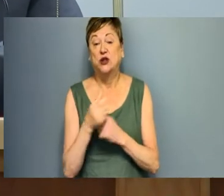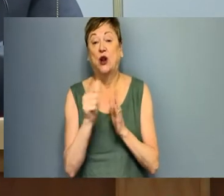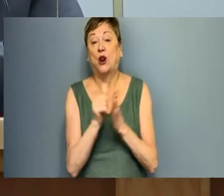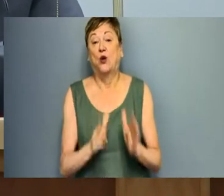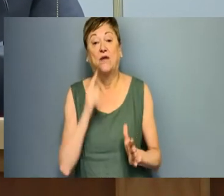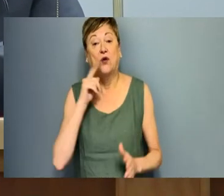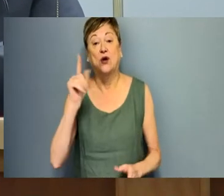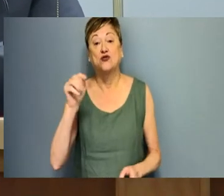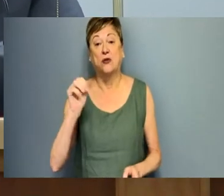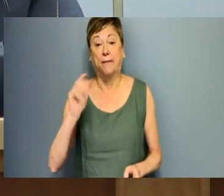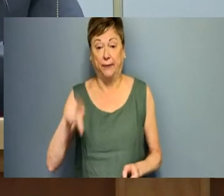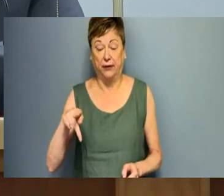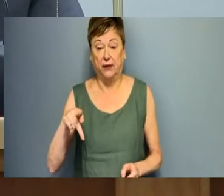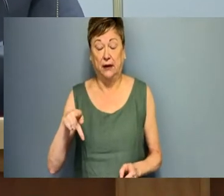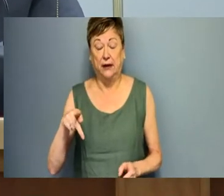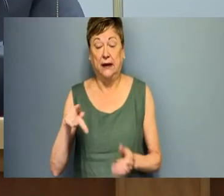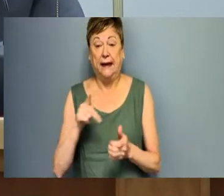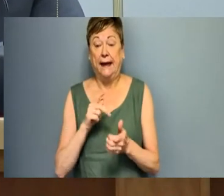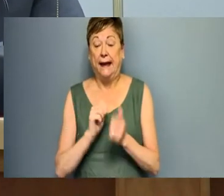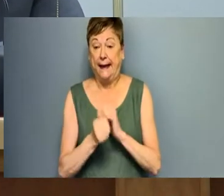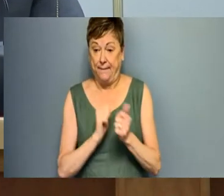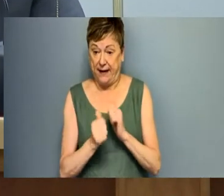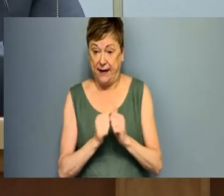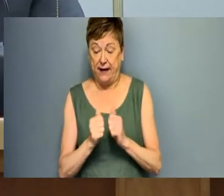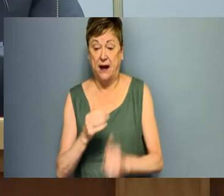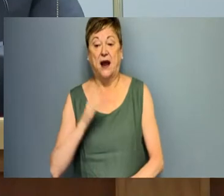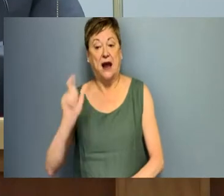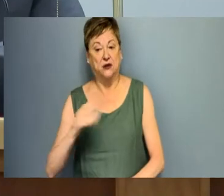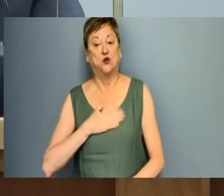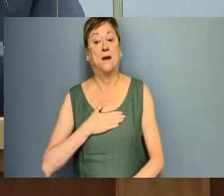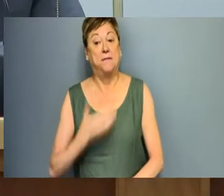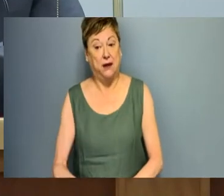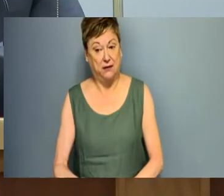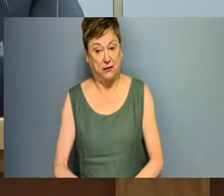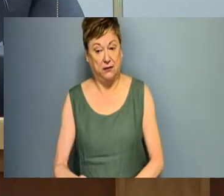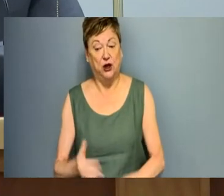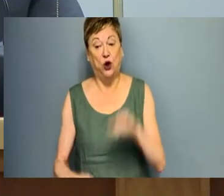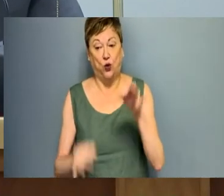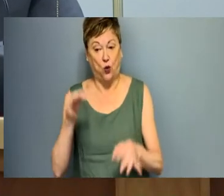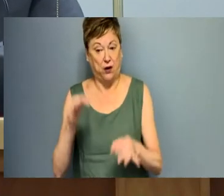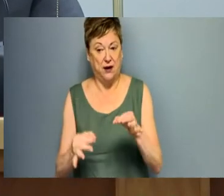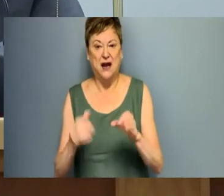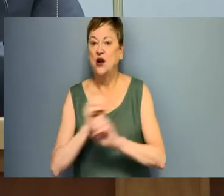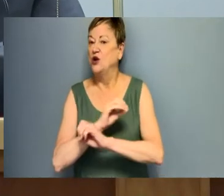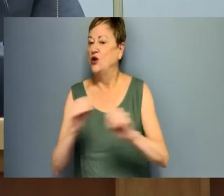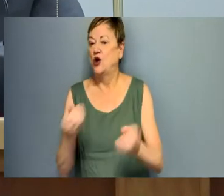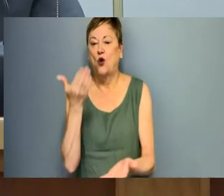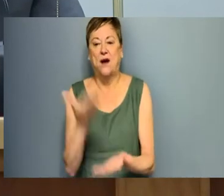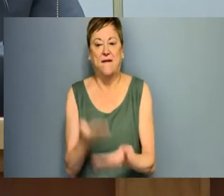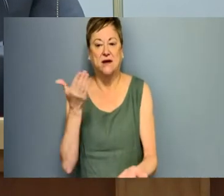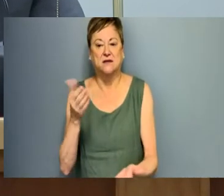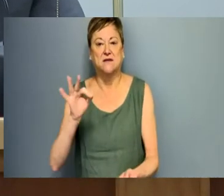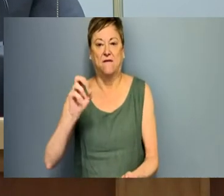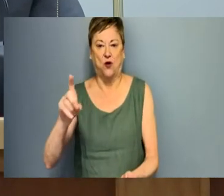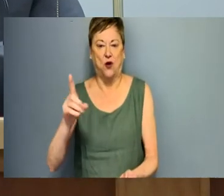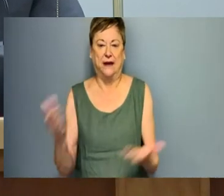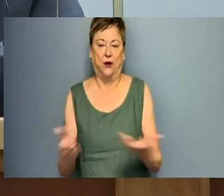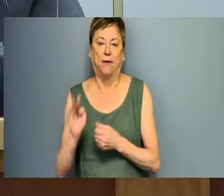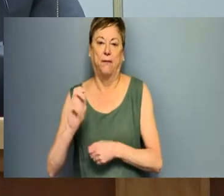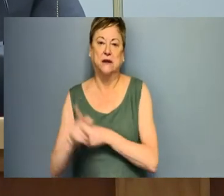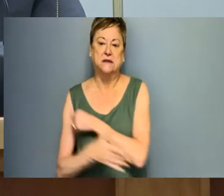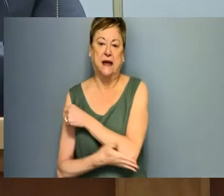Trump campaign had to admit in public, in a court, that he had no evidence of fraud in Bucks County.